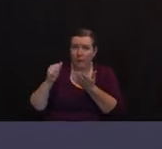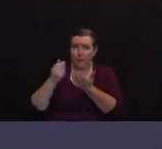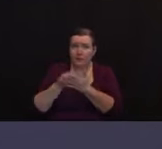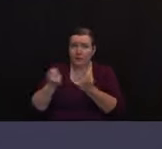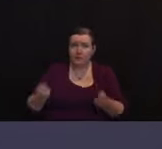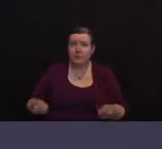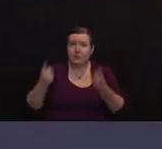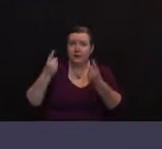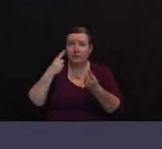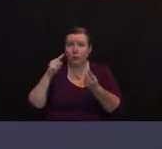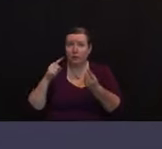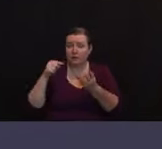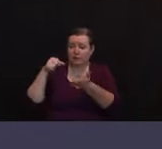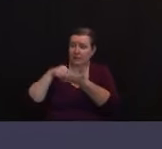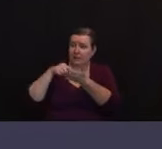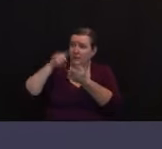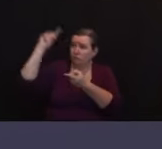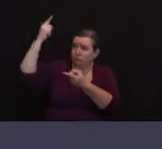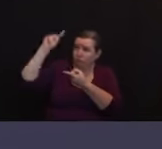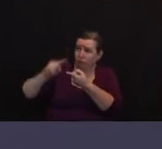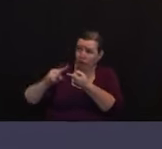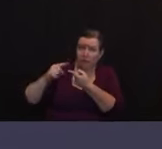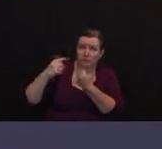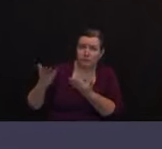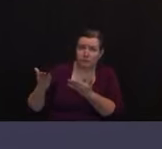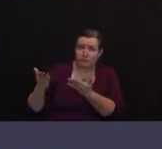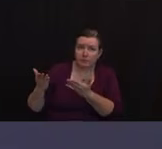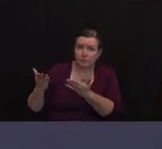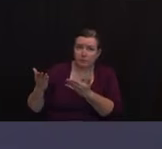there will be strings attached by the feds, but it could free up